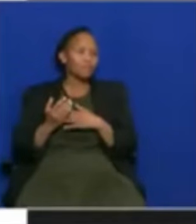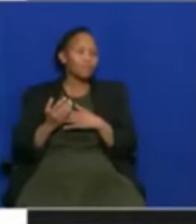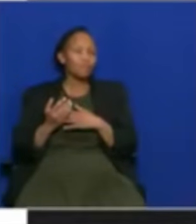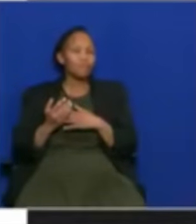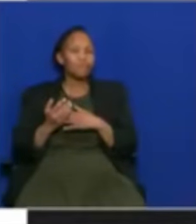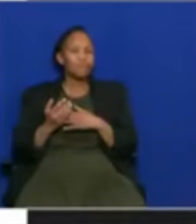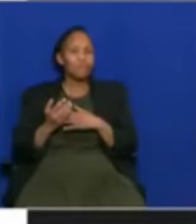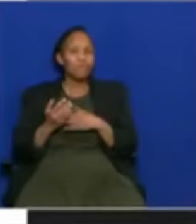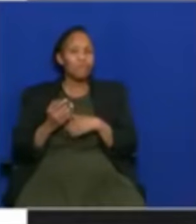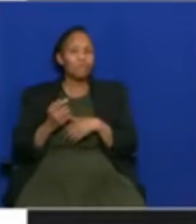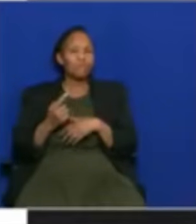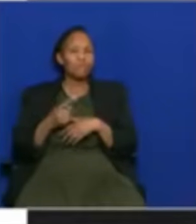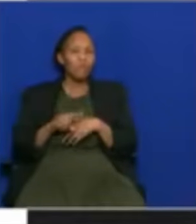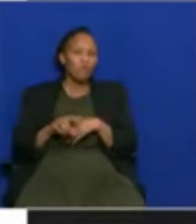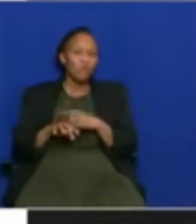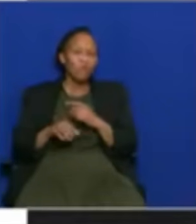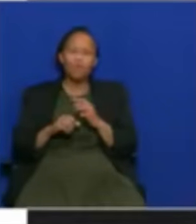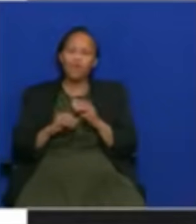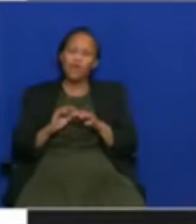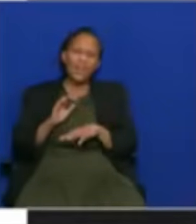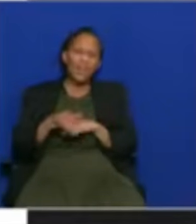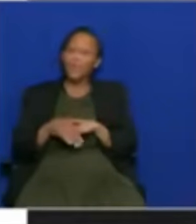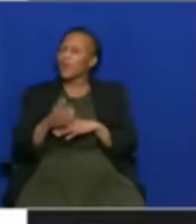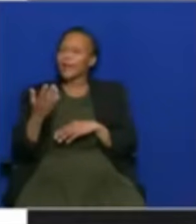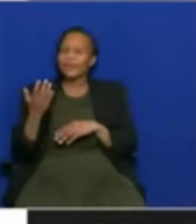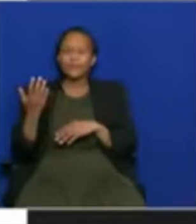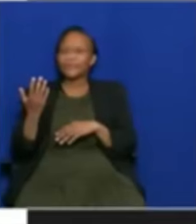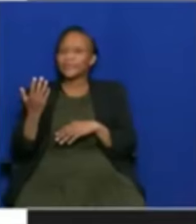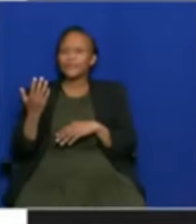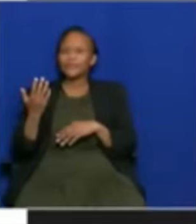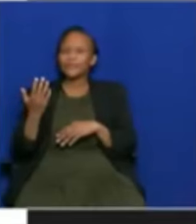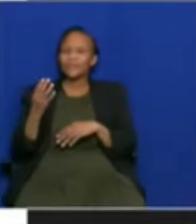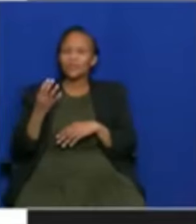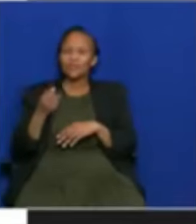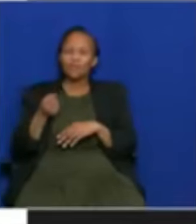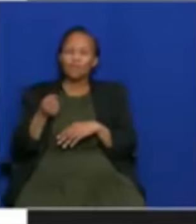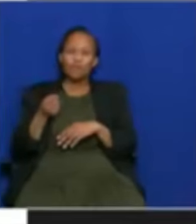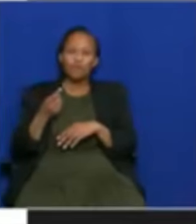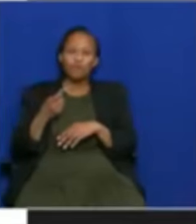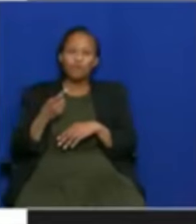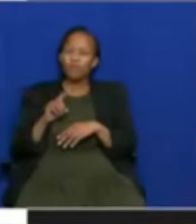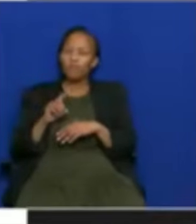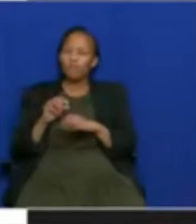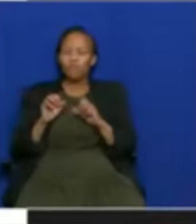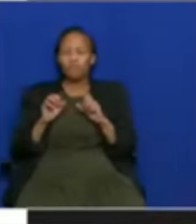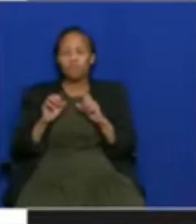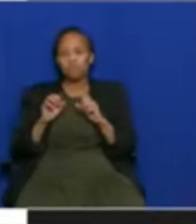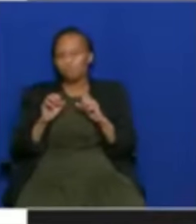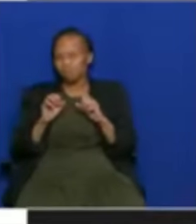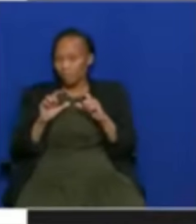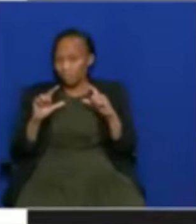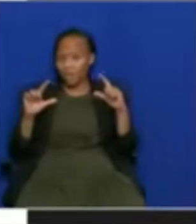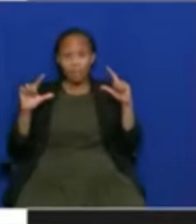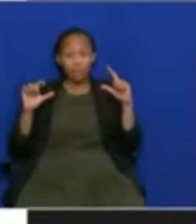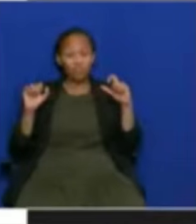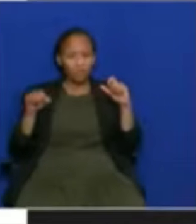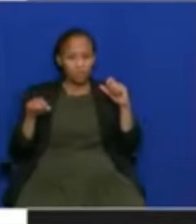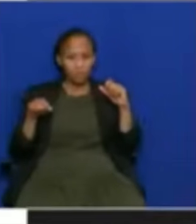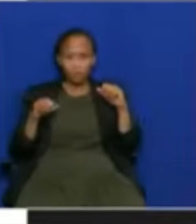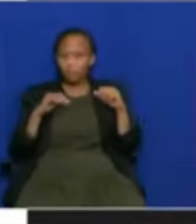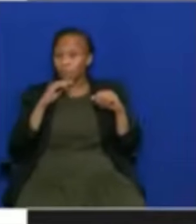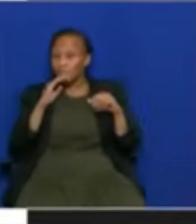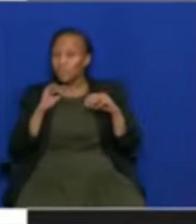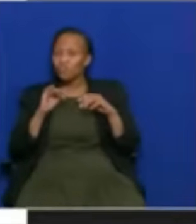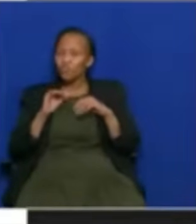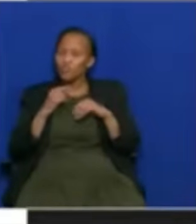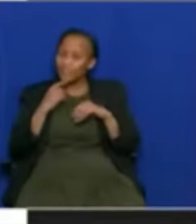irregularities, or whatever you want to call it, to the bigger picture which flows from there. So you insist that it's an irregularity? I'm